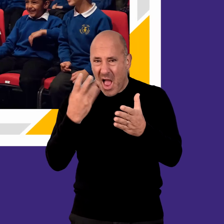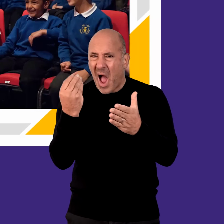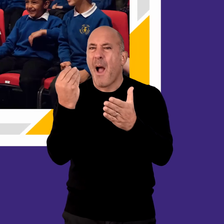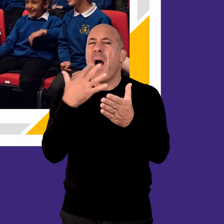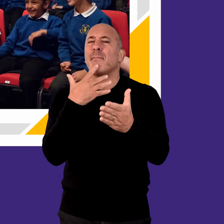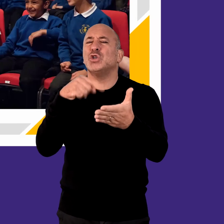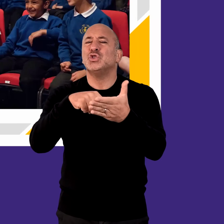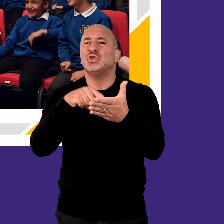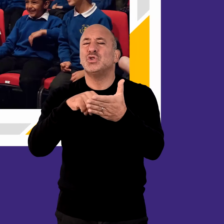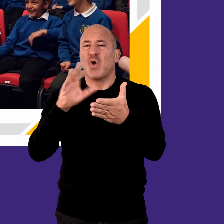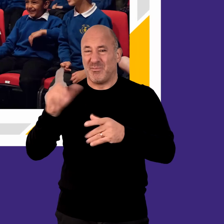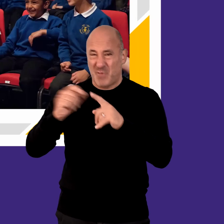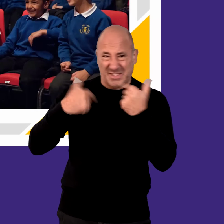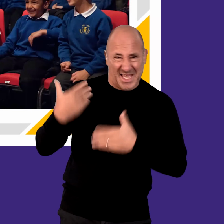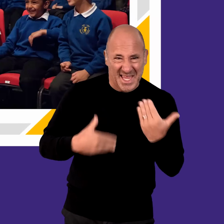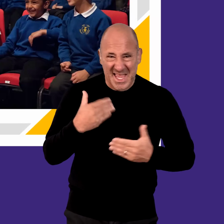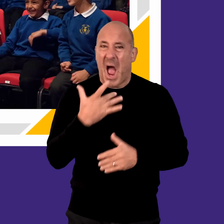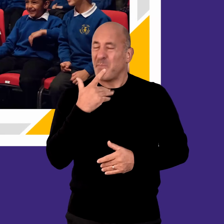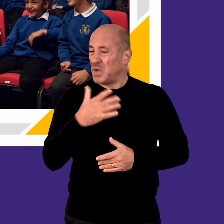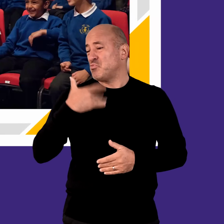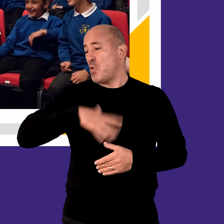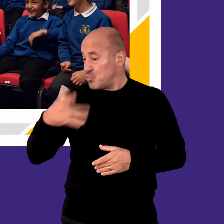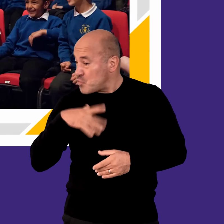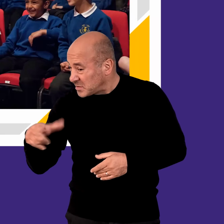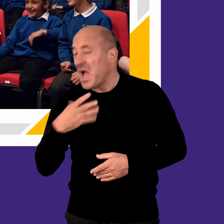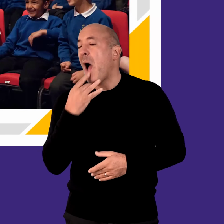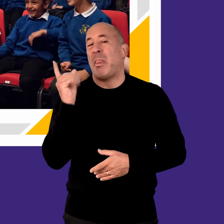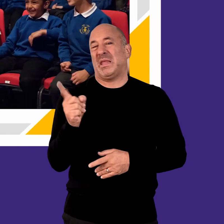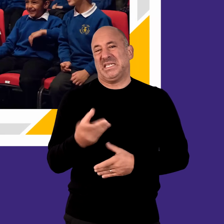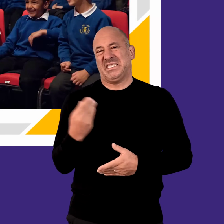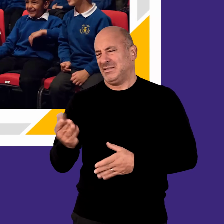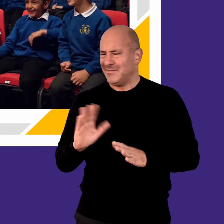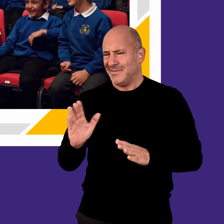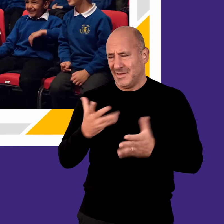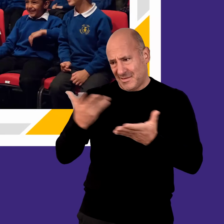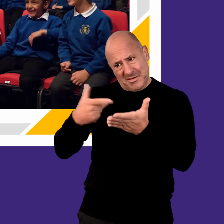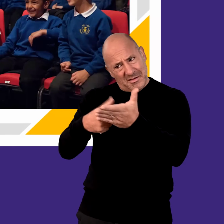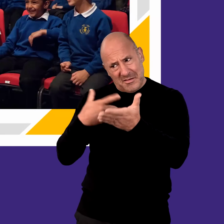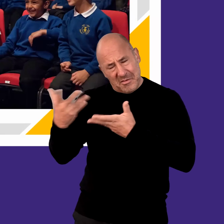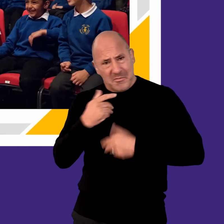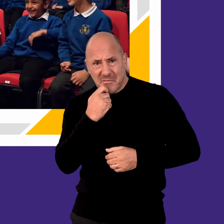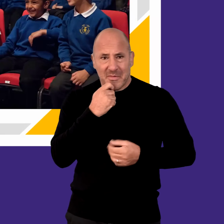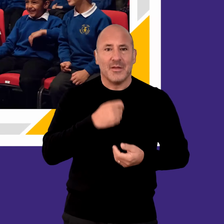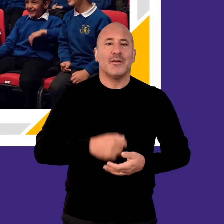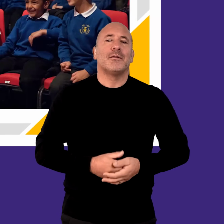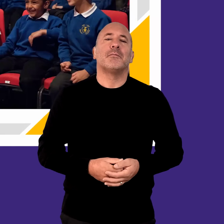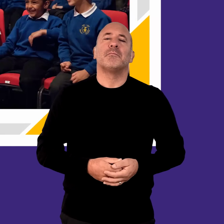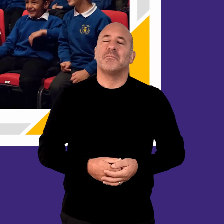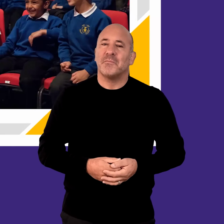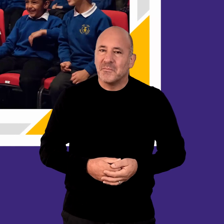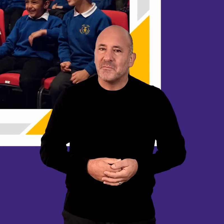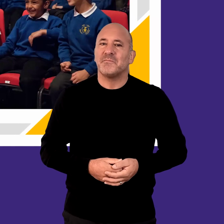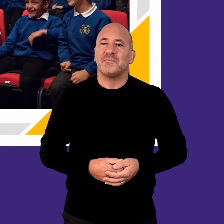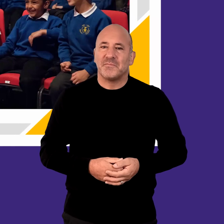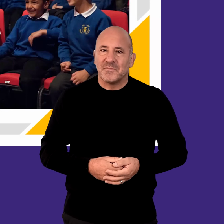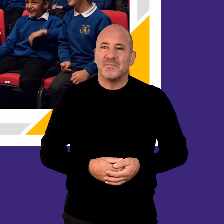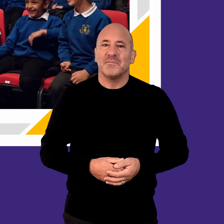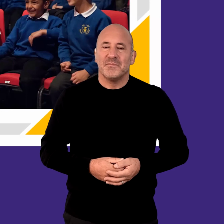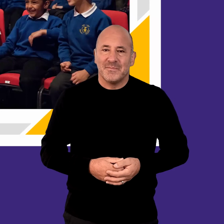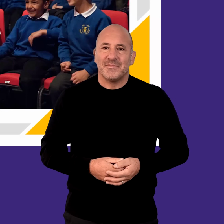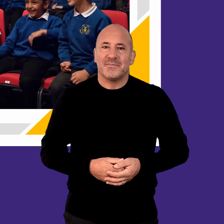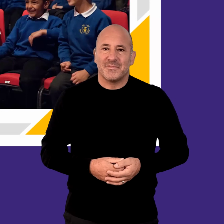developed together, rather than going with a project and saying, this is how much it would cost if you want it. Okay, thank